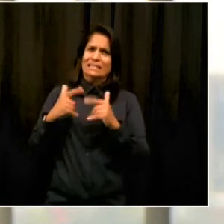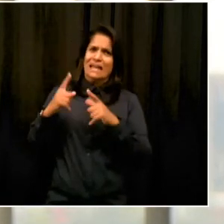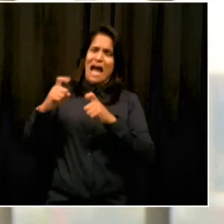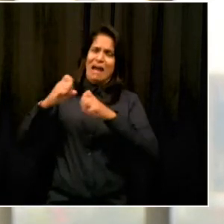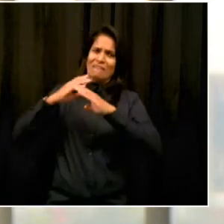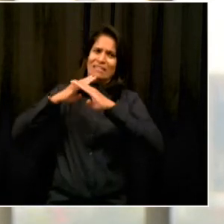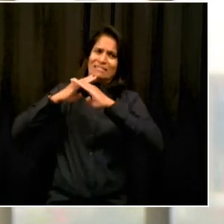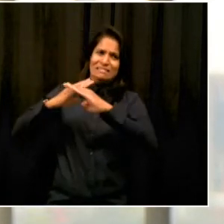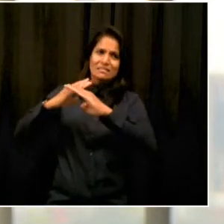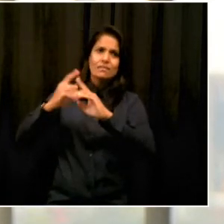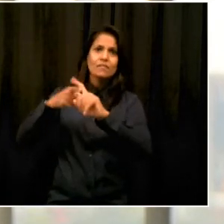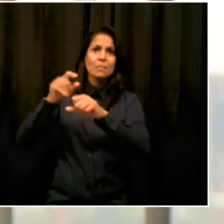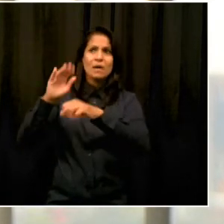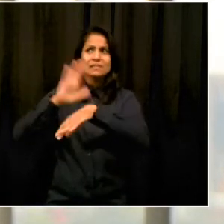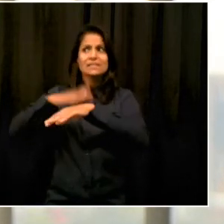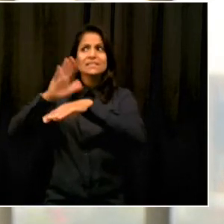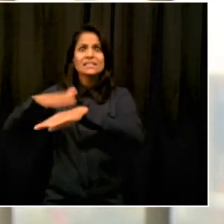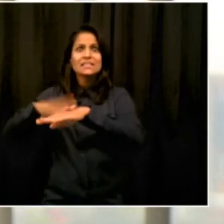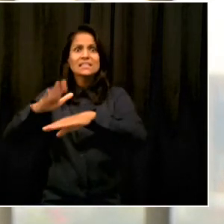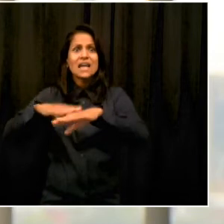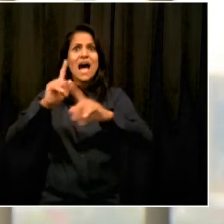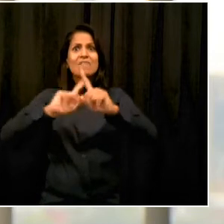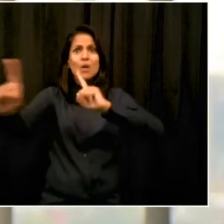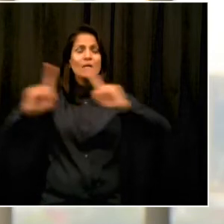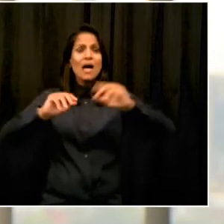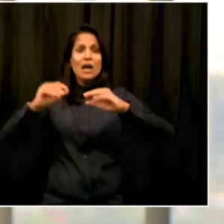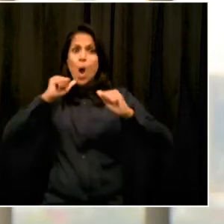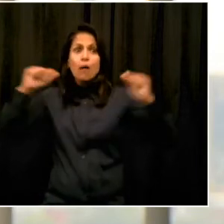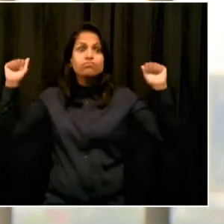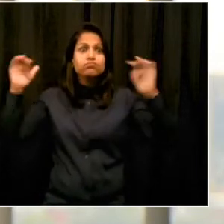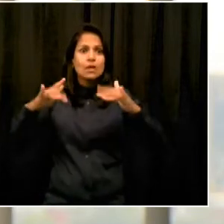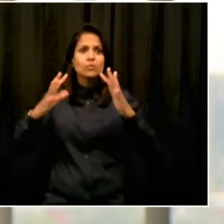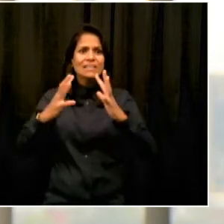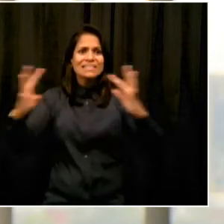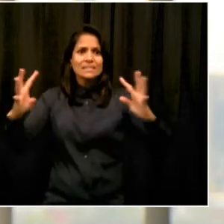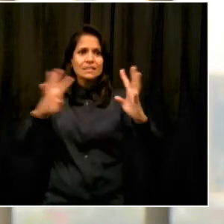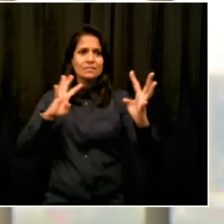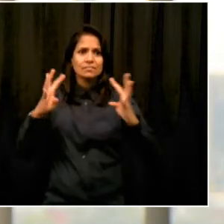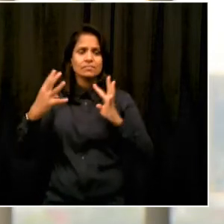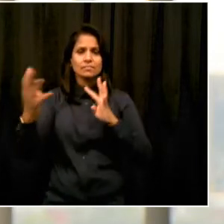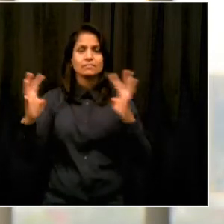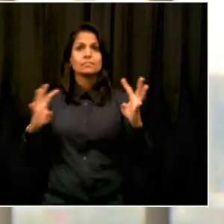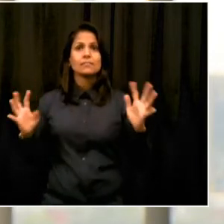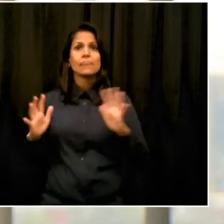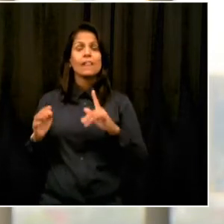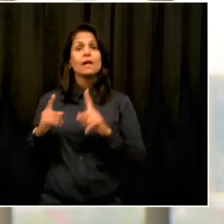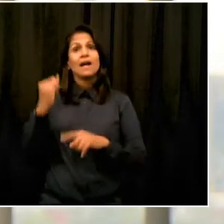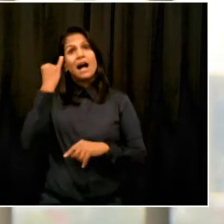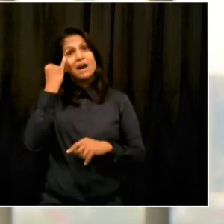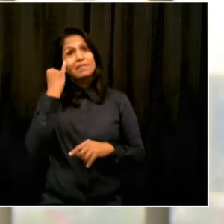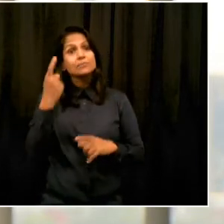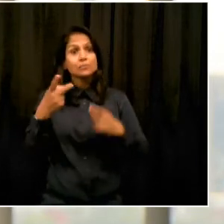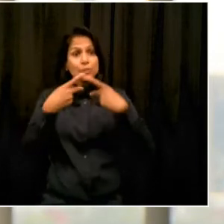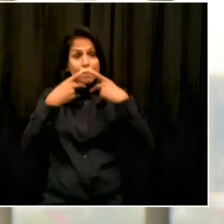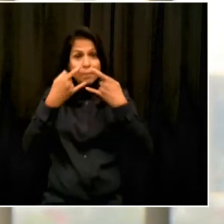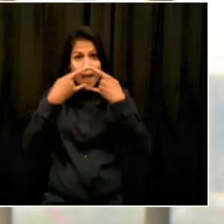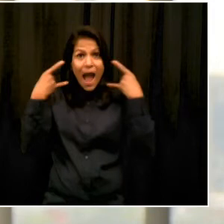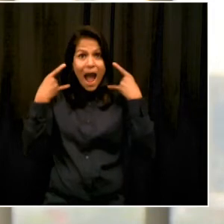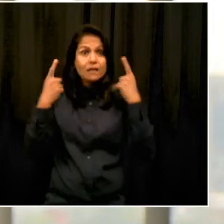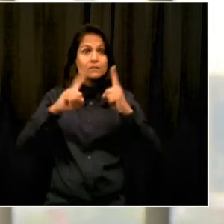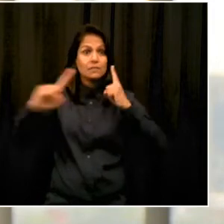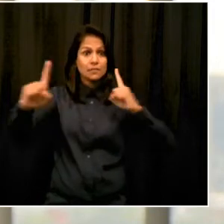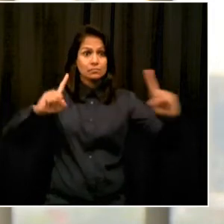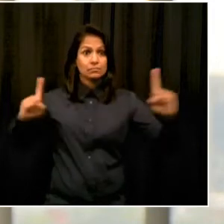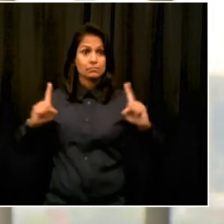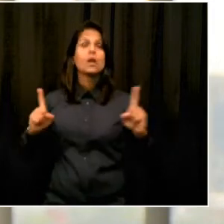we're all doing, be socially distant. And if we do those two things, we will be able to. Dr. Chatsky and